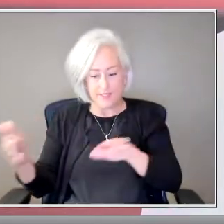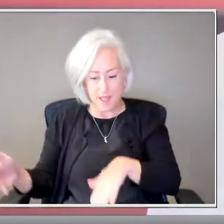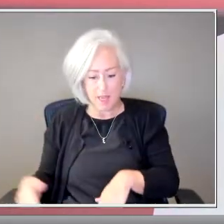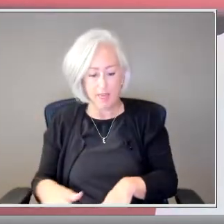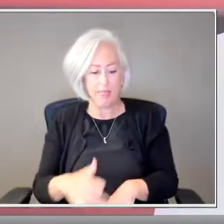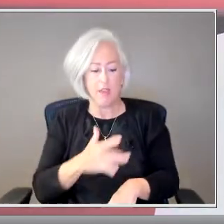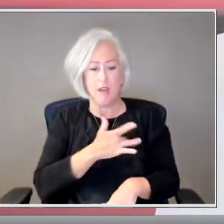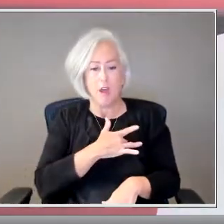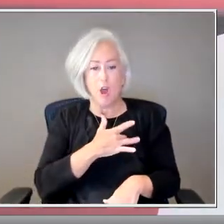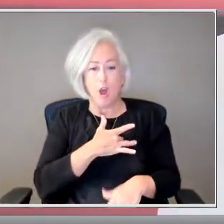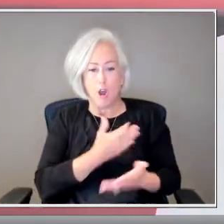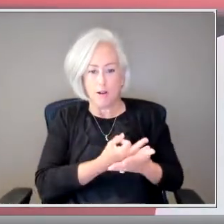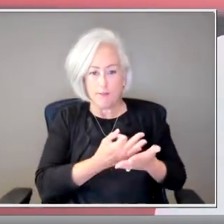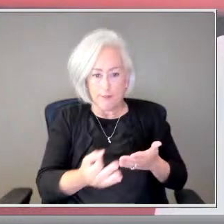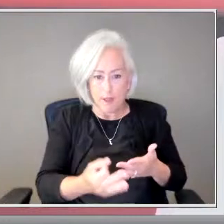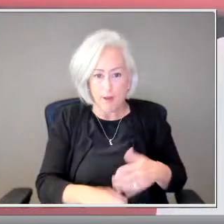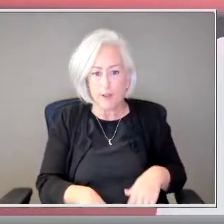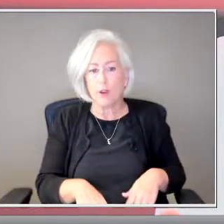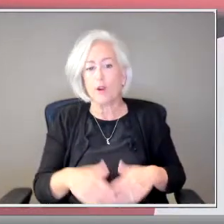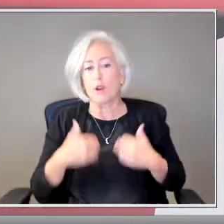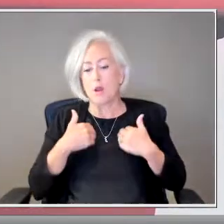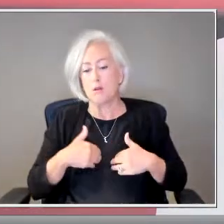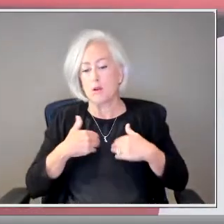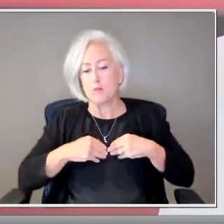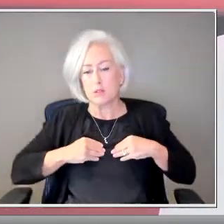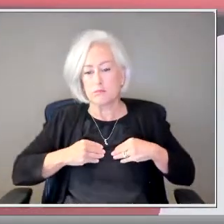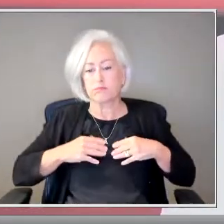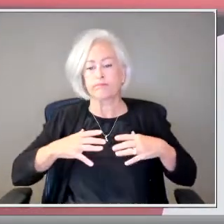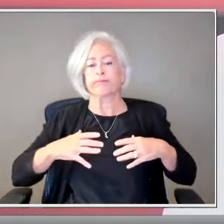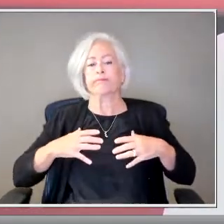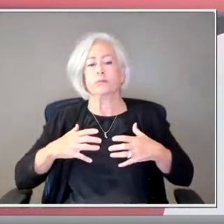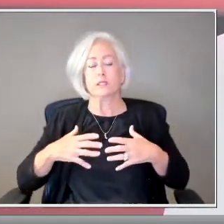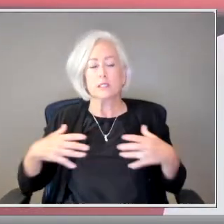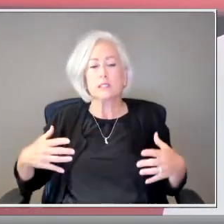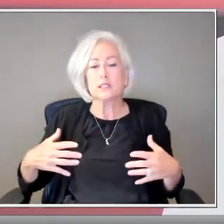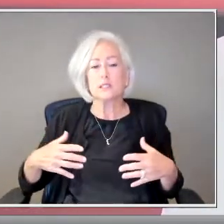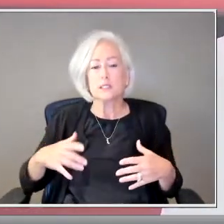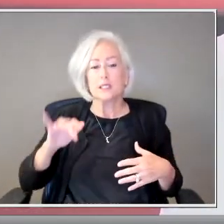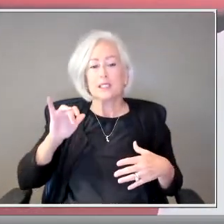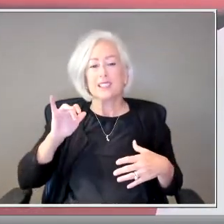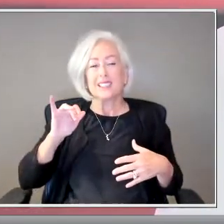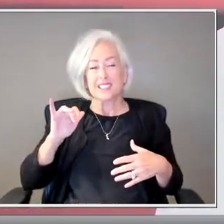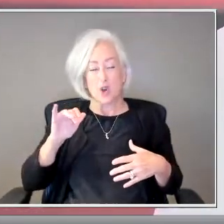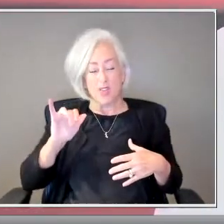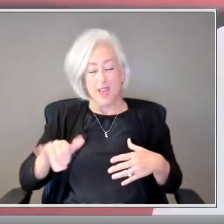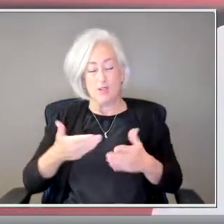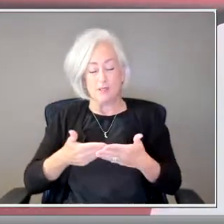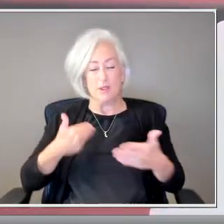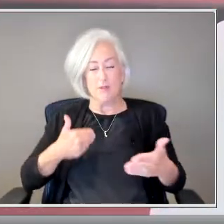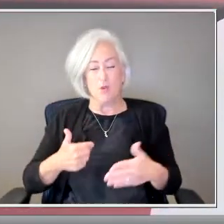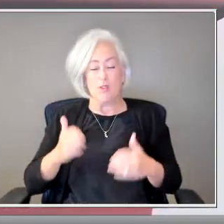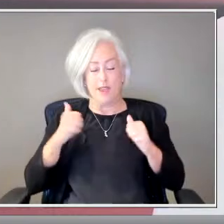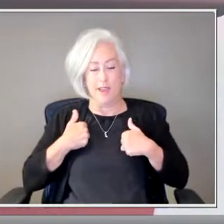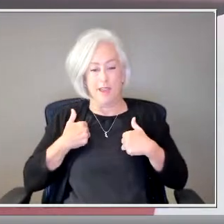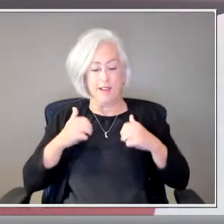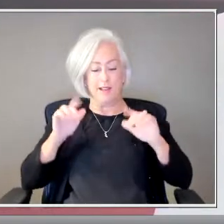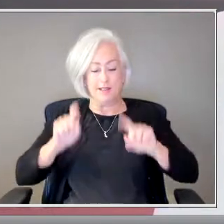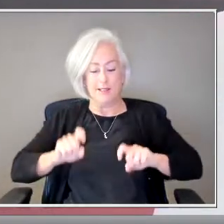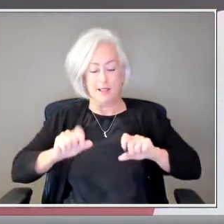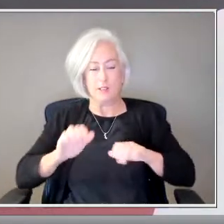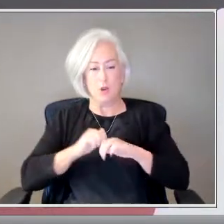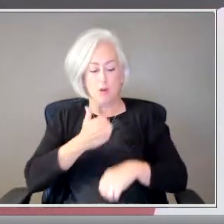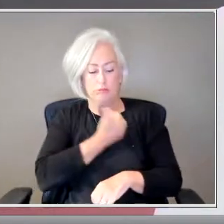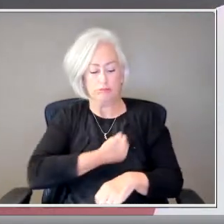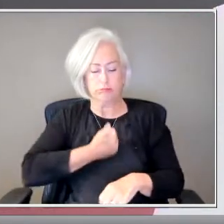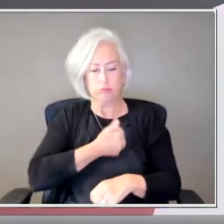back in the era before they even had an echo. First echo was available clinically in '74, so this was before that. So now it's used only